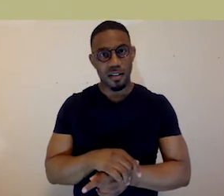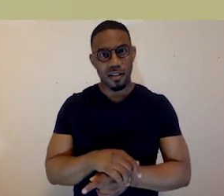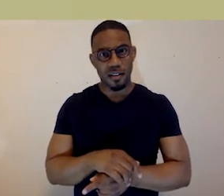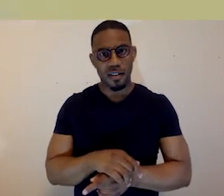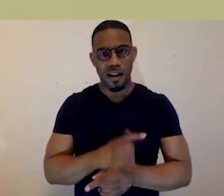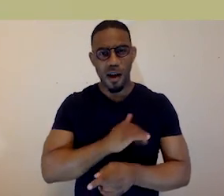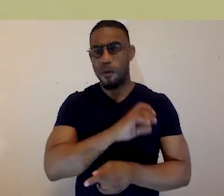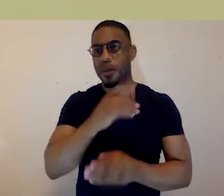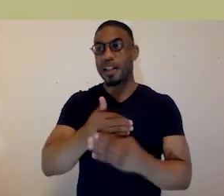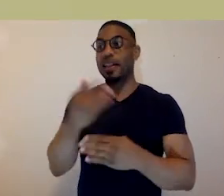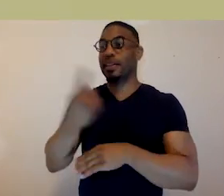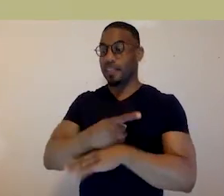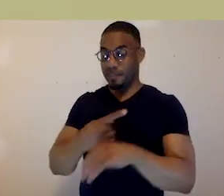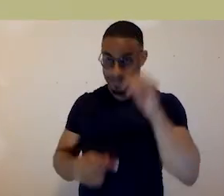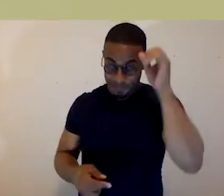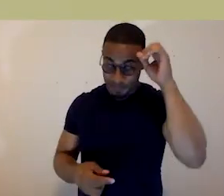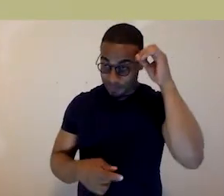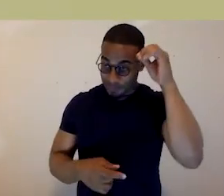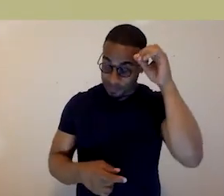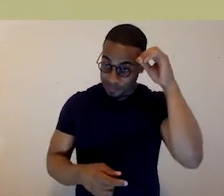So I went back the next day